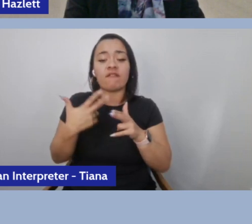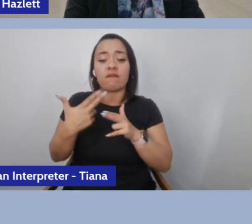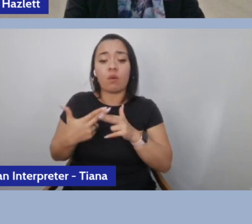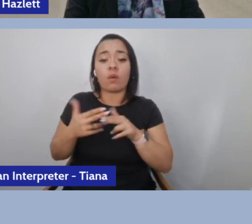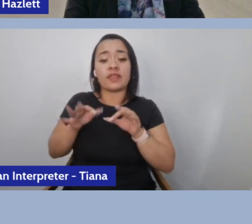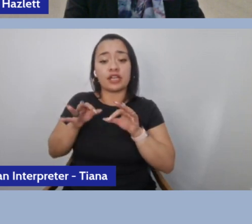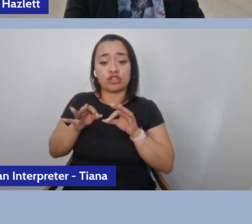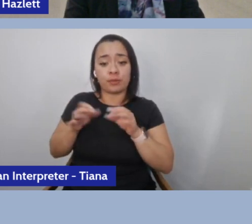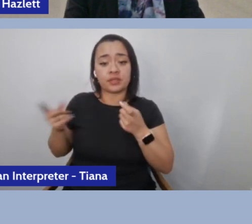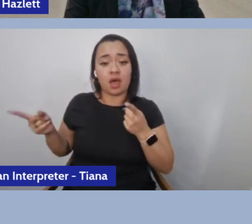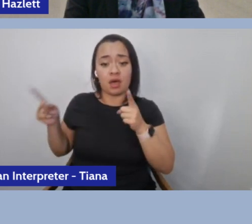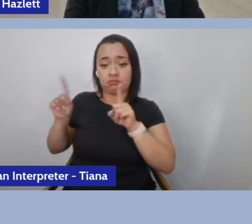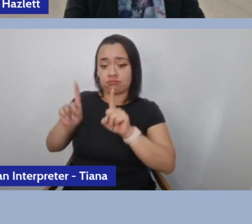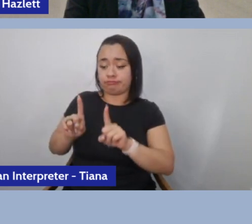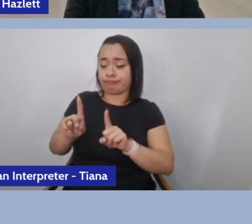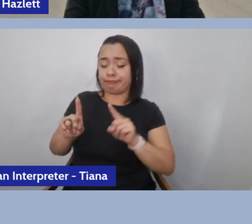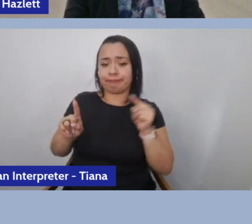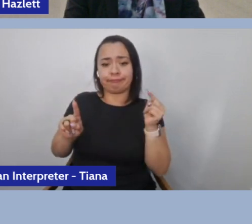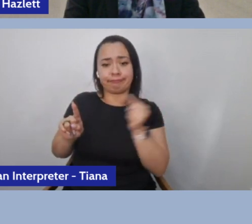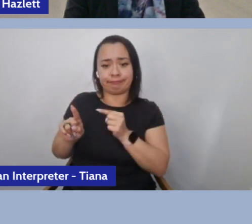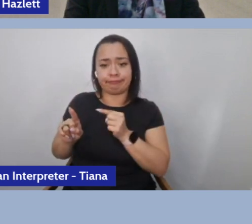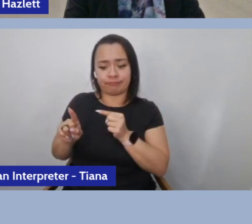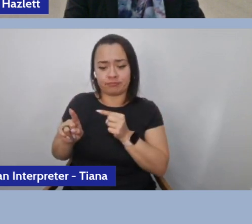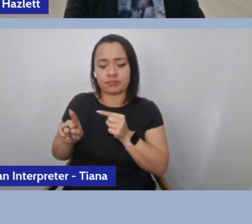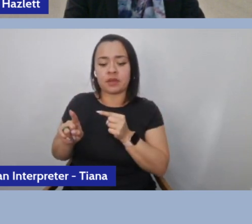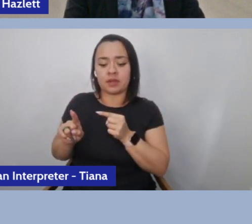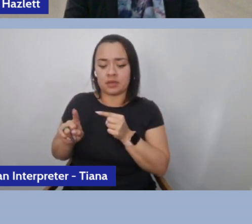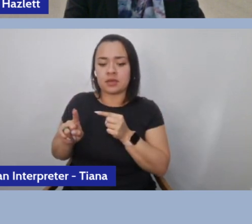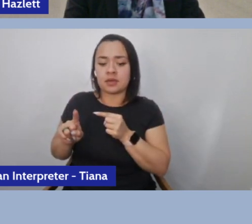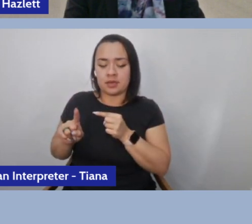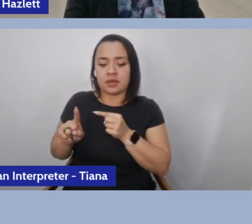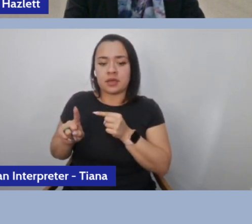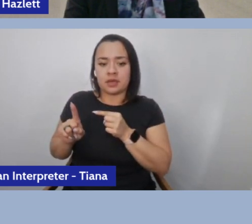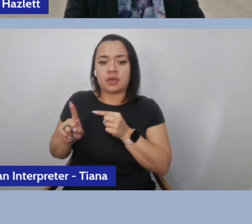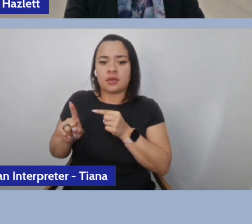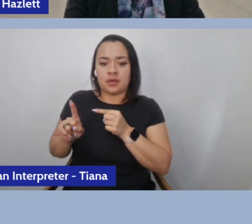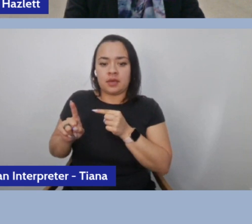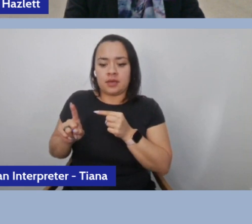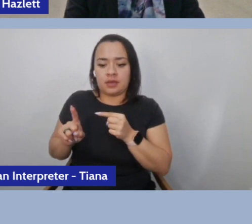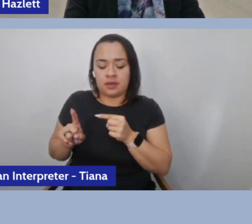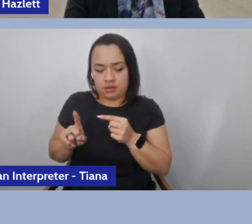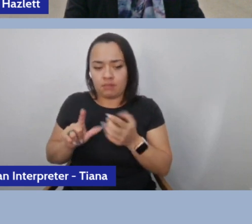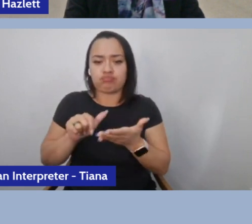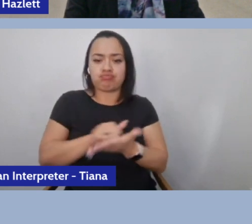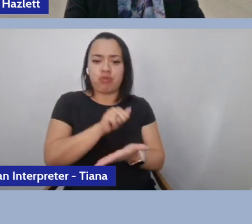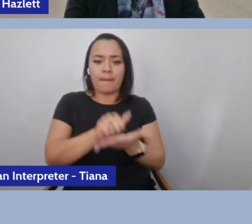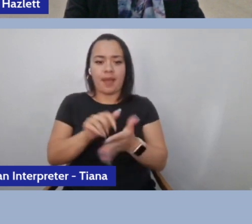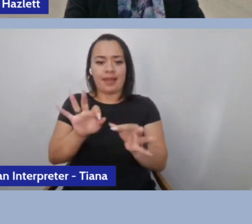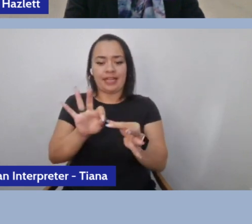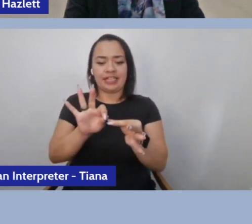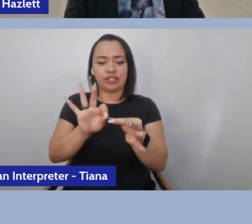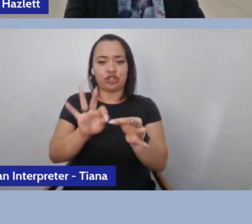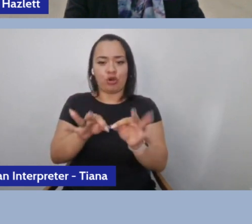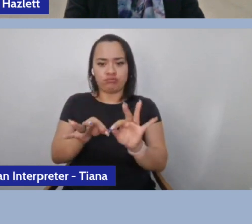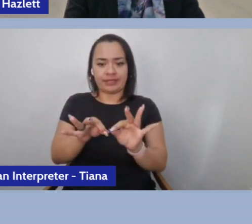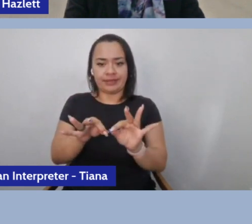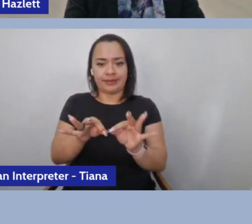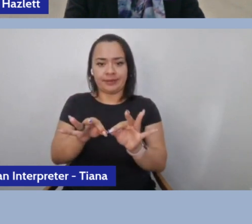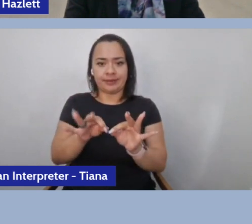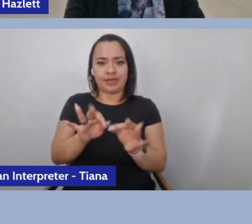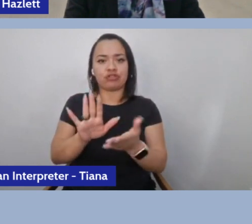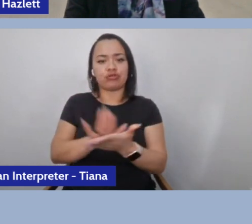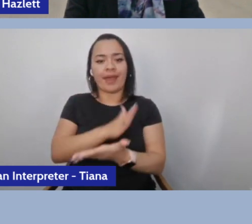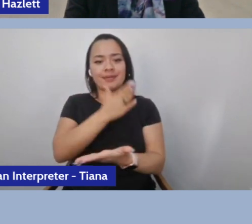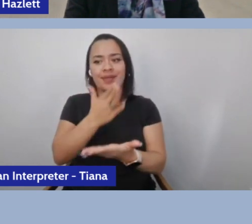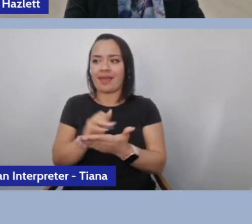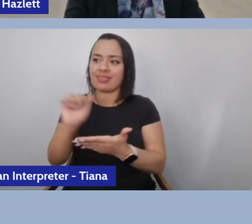really interpret how the patient uses the words and what words they might omit, how